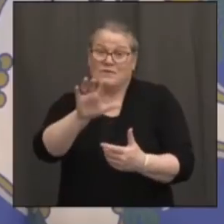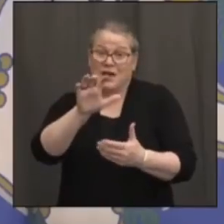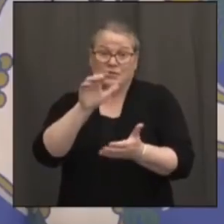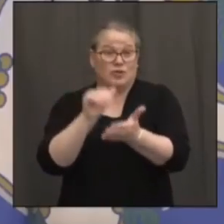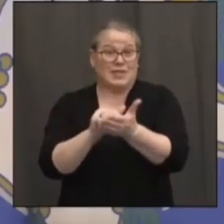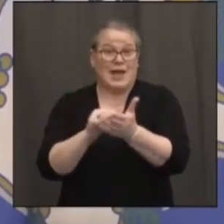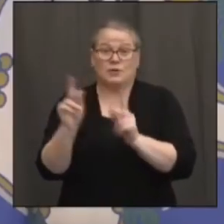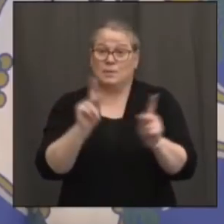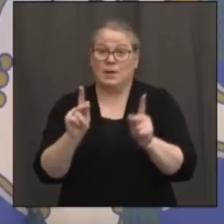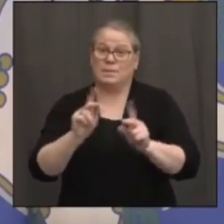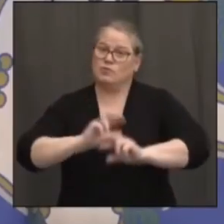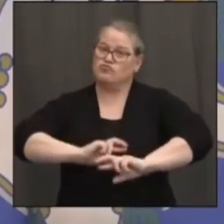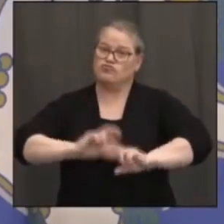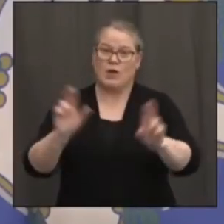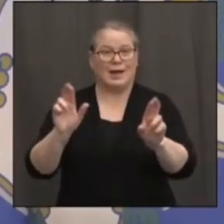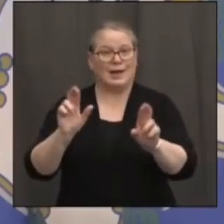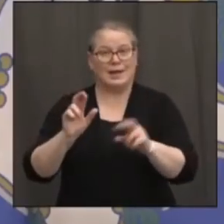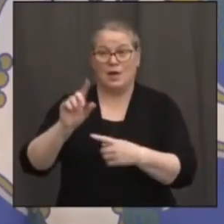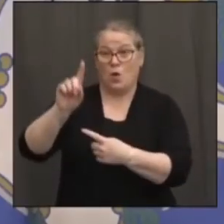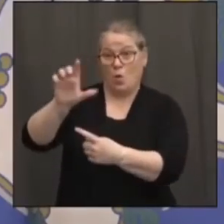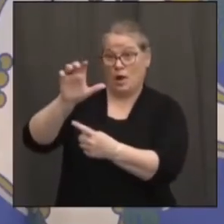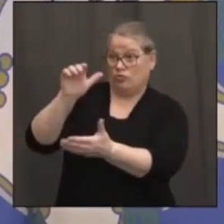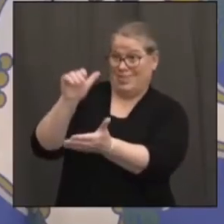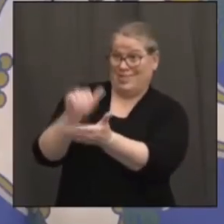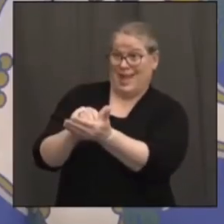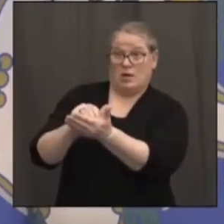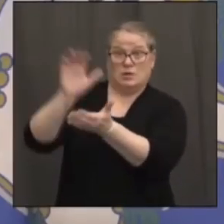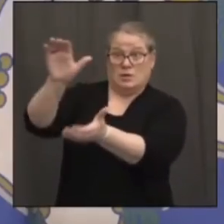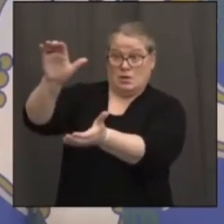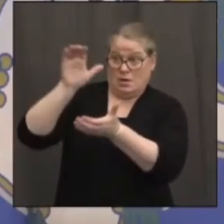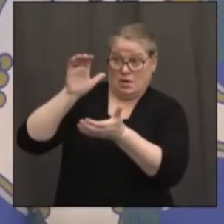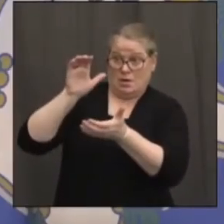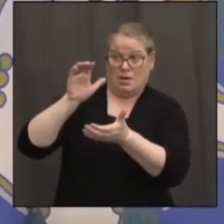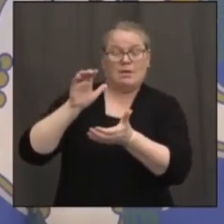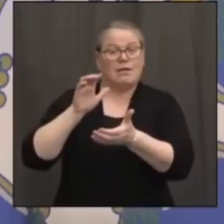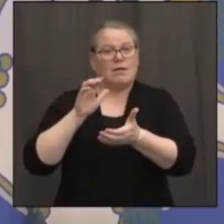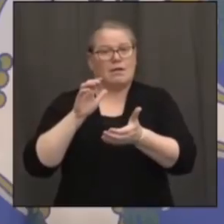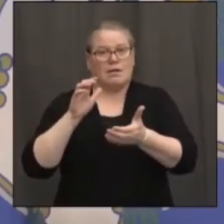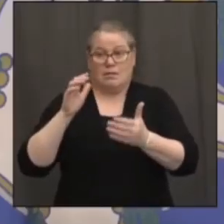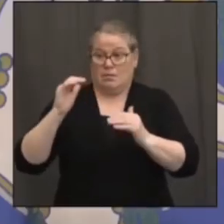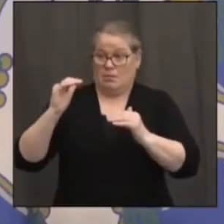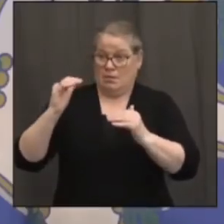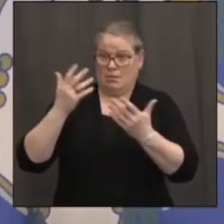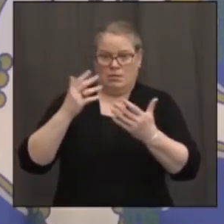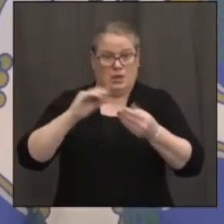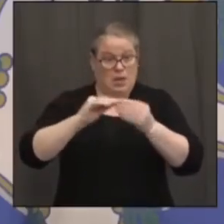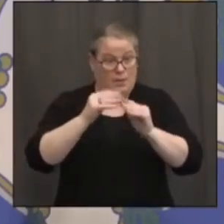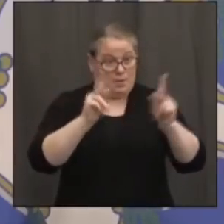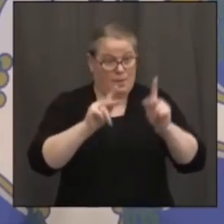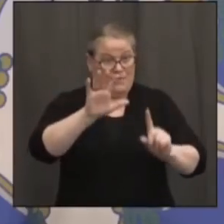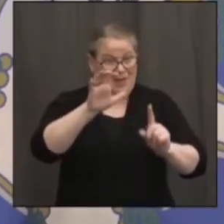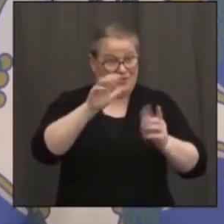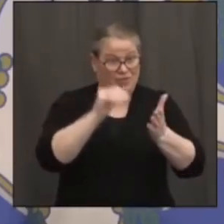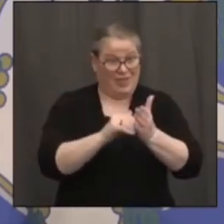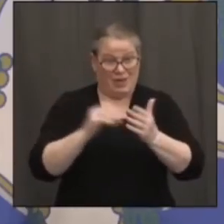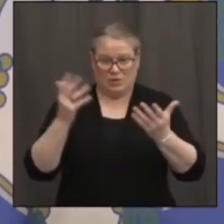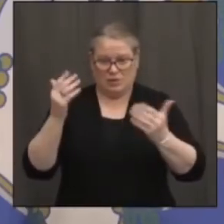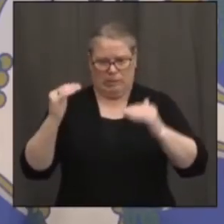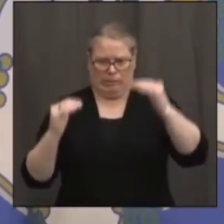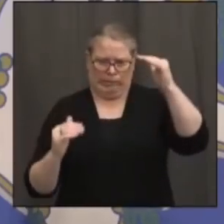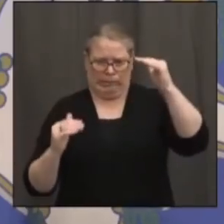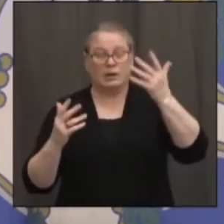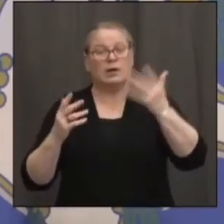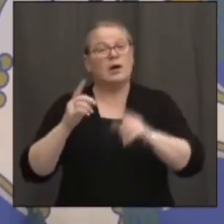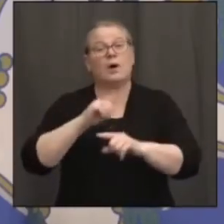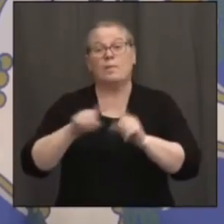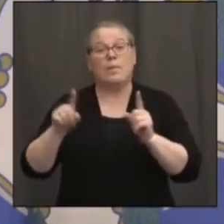those 100,000 doses. So you can see there's going to be a bit of a line right now. But if we had done it the other way, we would have had about